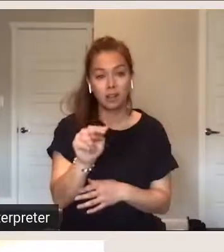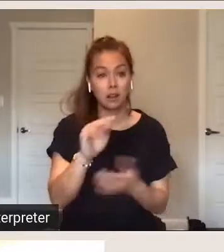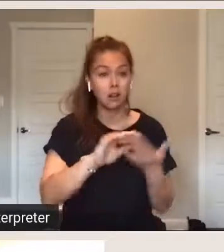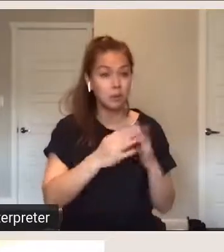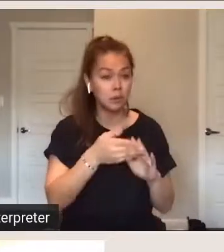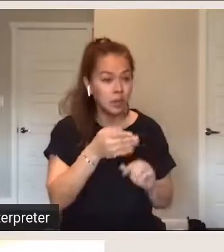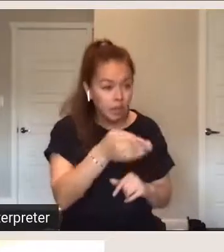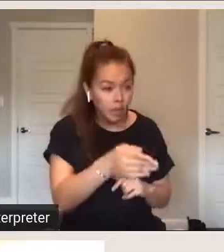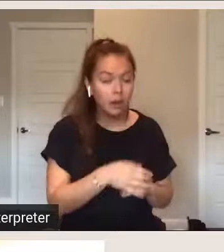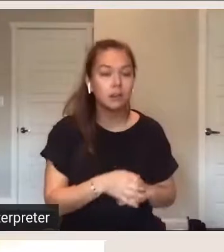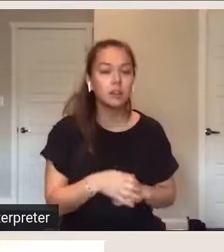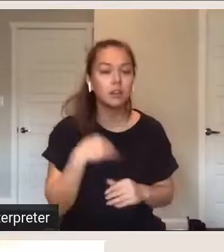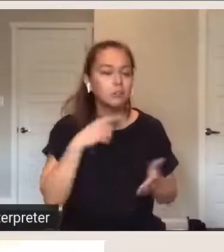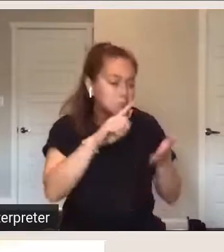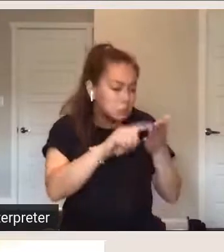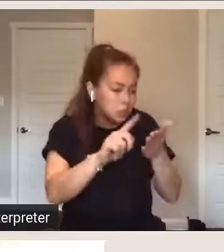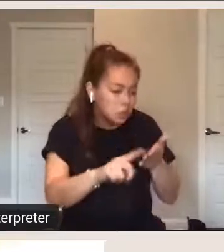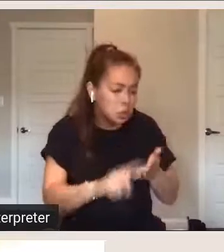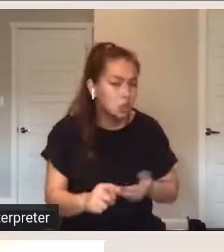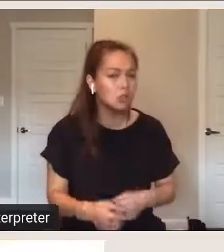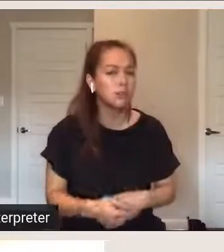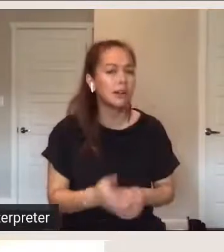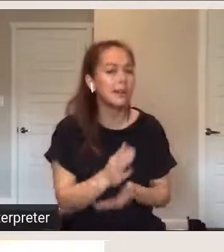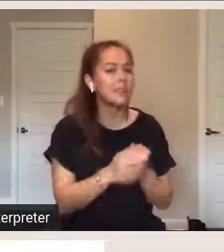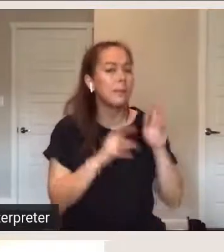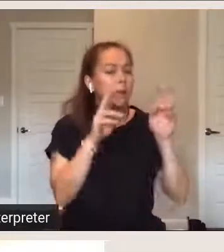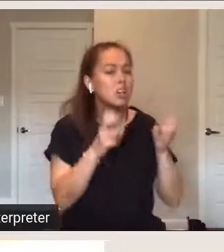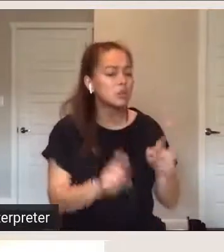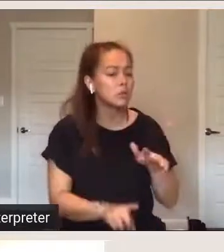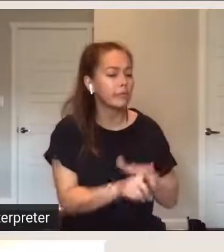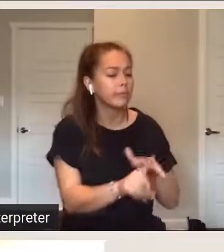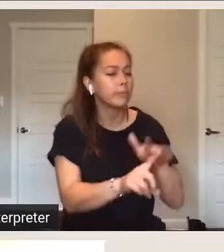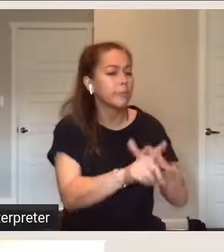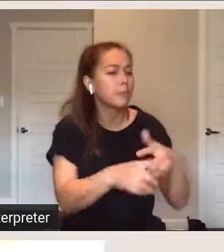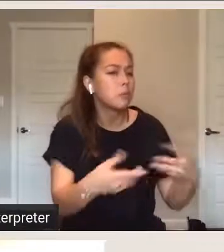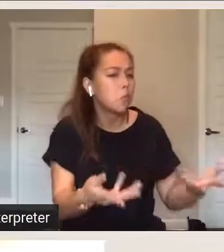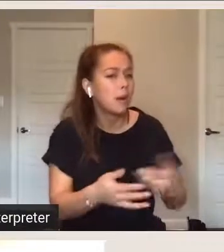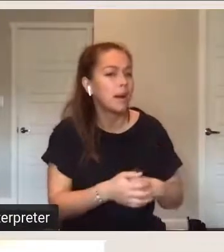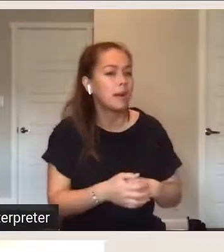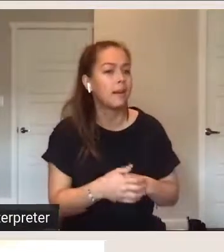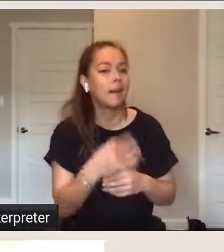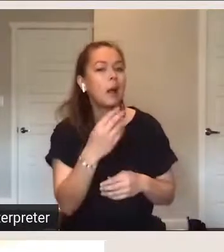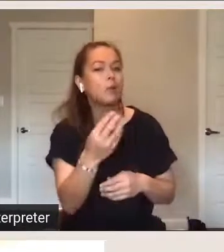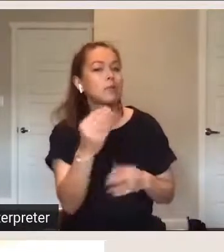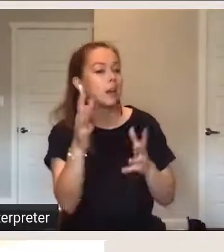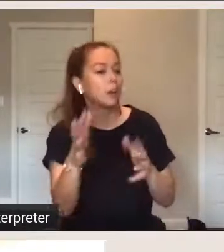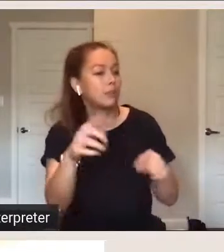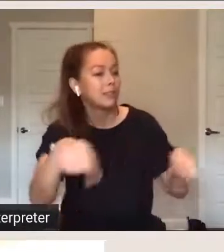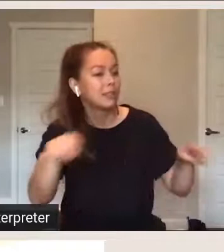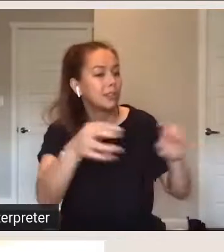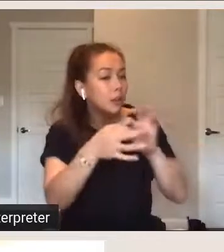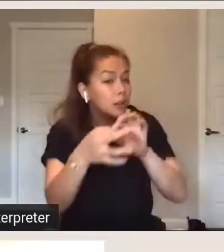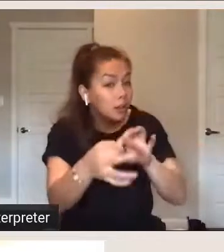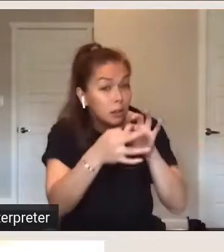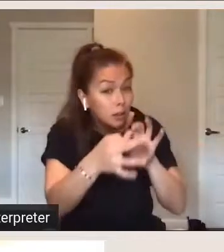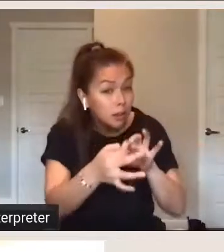that occur, especially for young people? Are they connected to the outsiders? I found a group